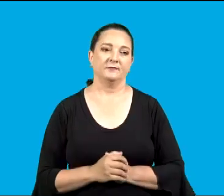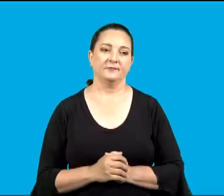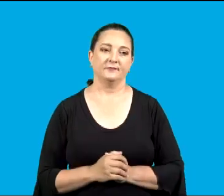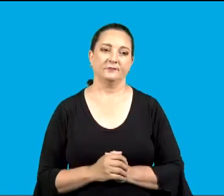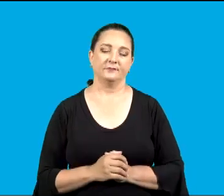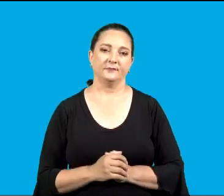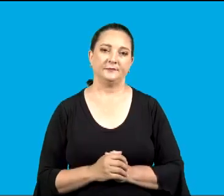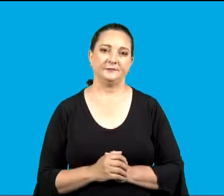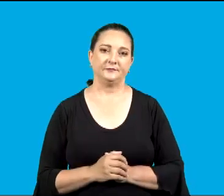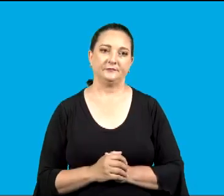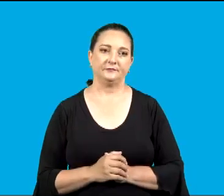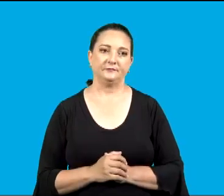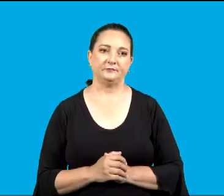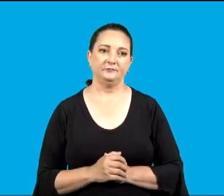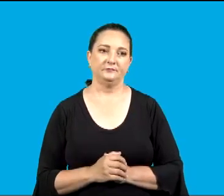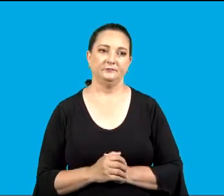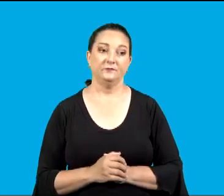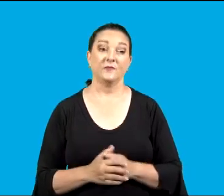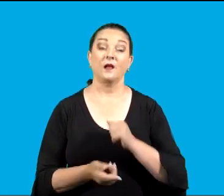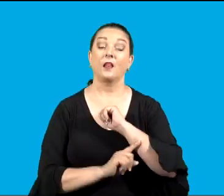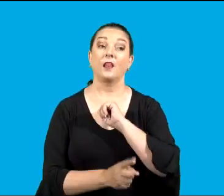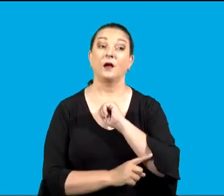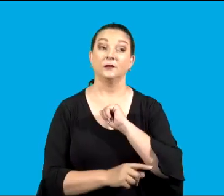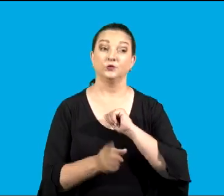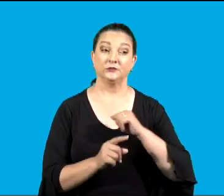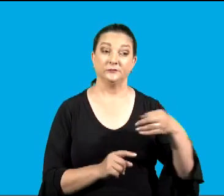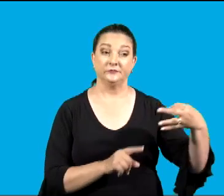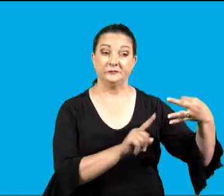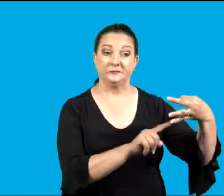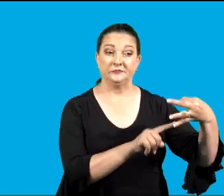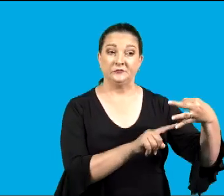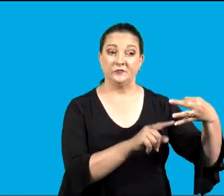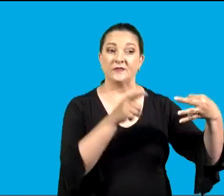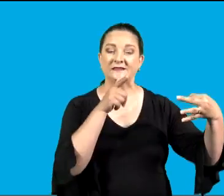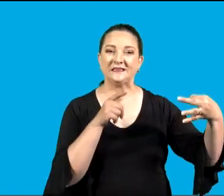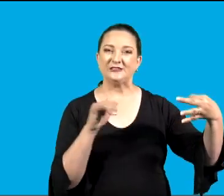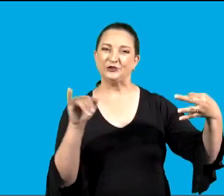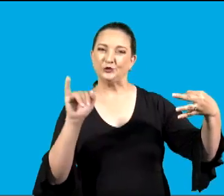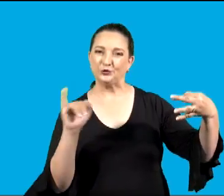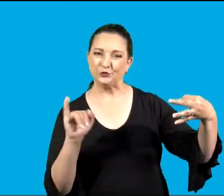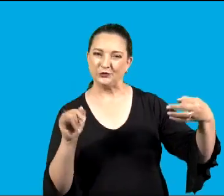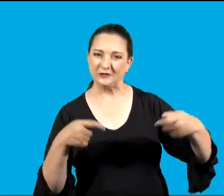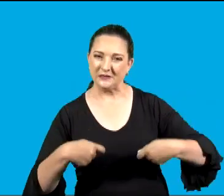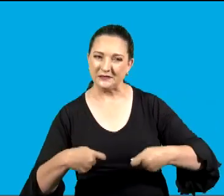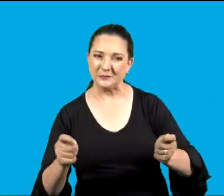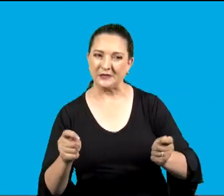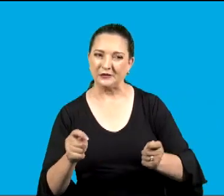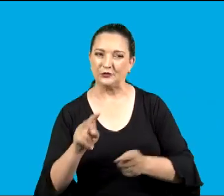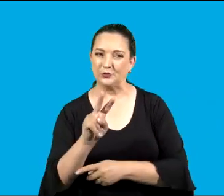29,520, like that. And then the last one says, the insurance expense